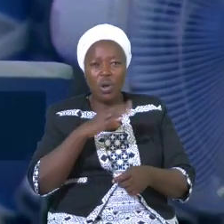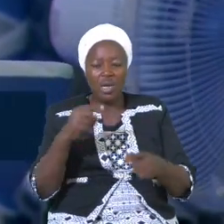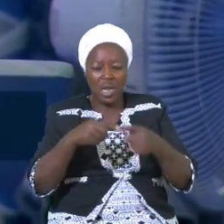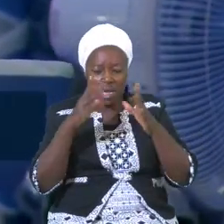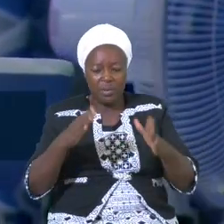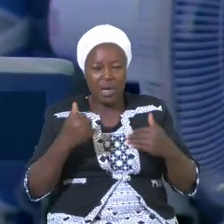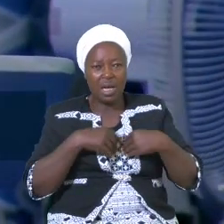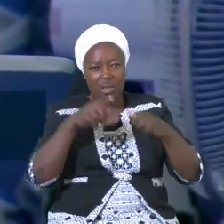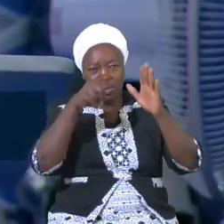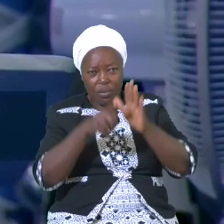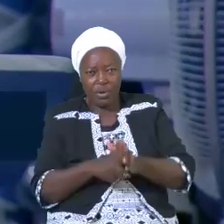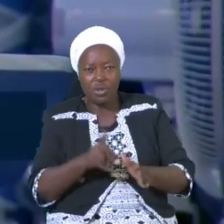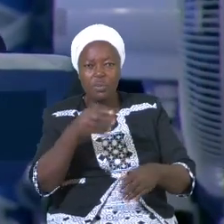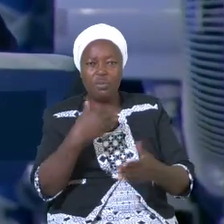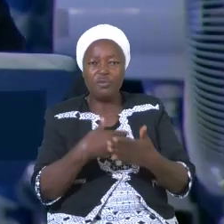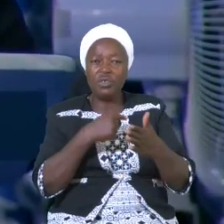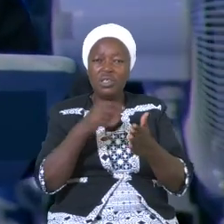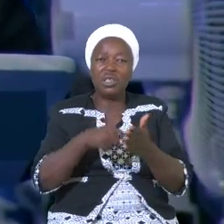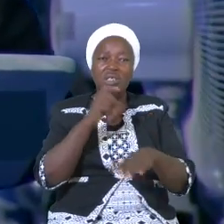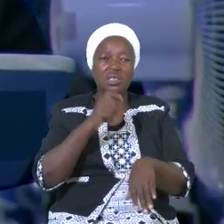before this time